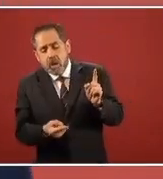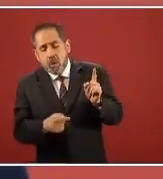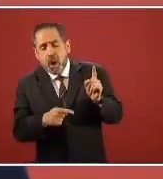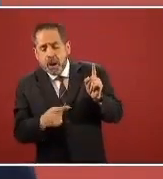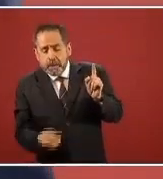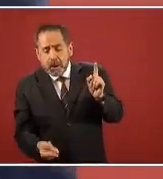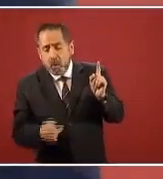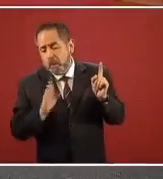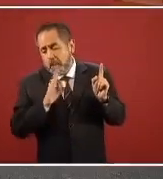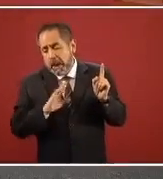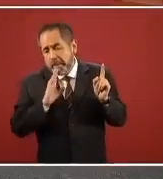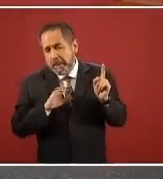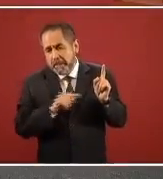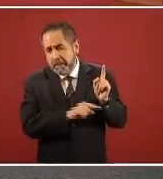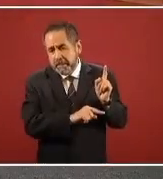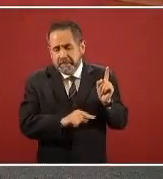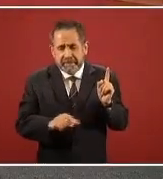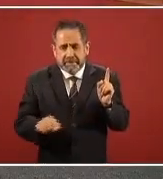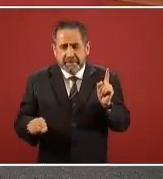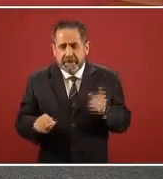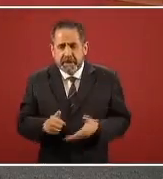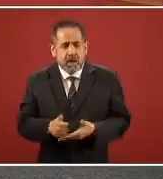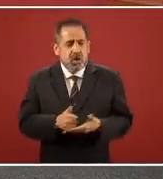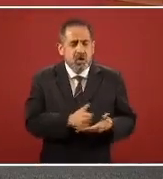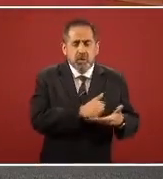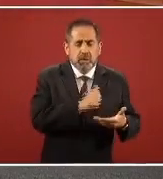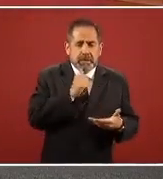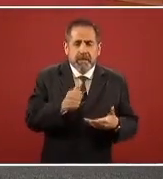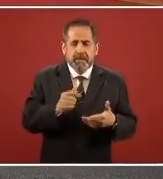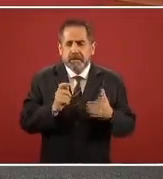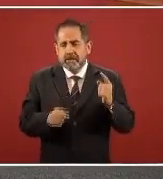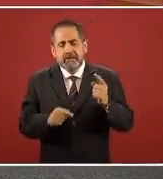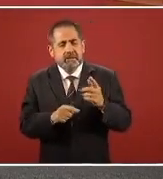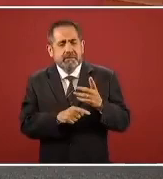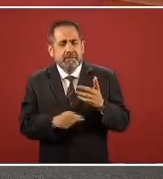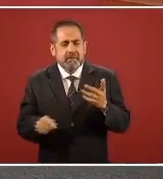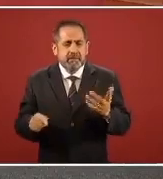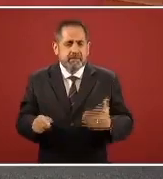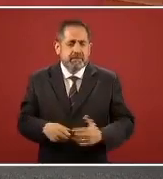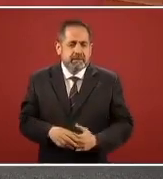their collaborators. No les ayudan. Are not helping them.